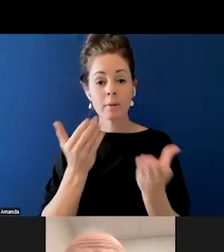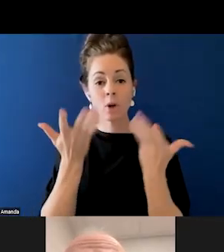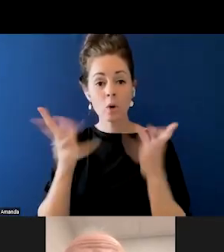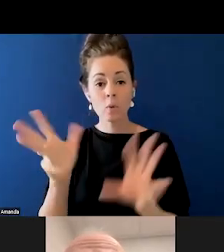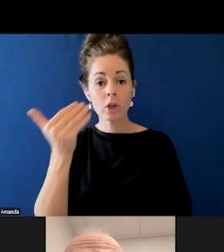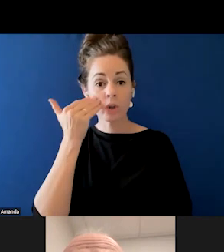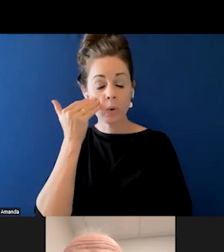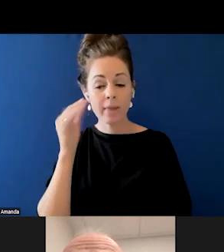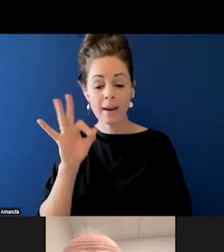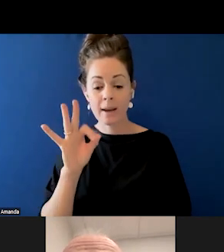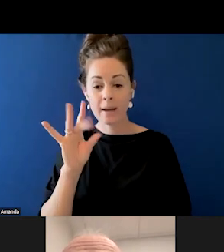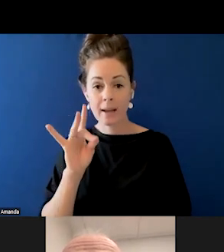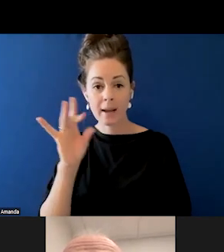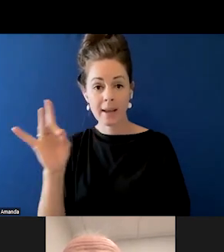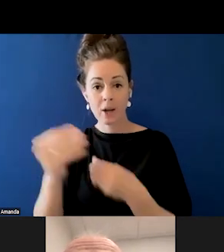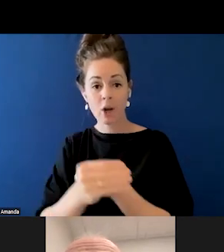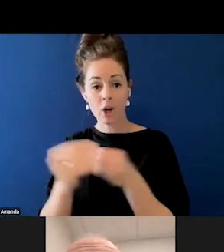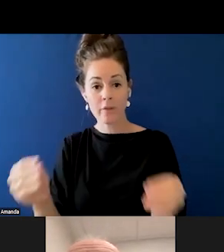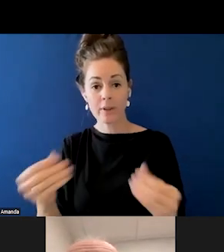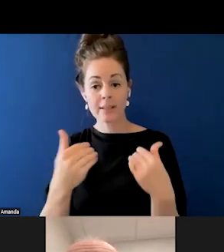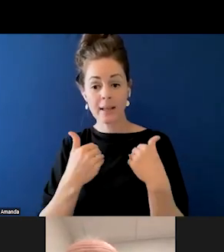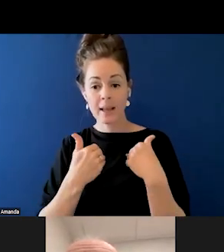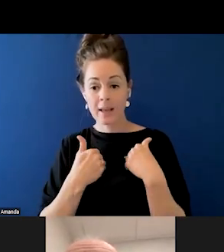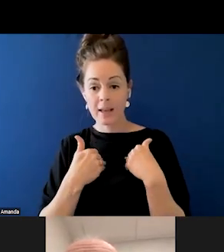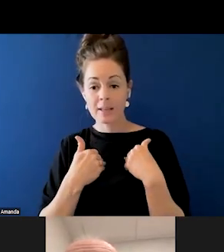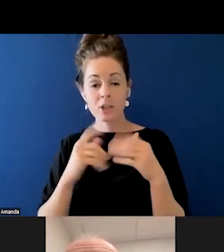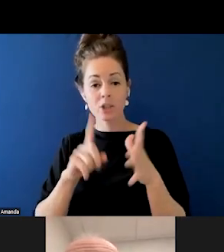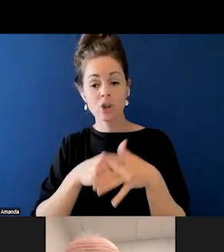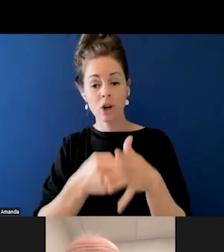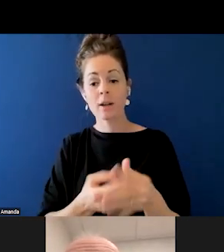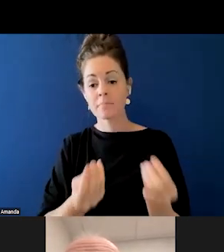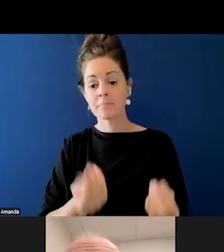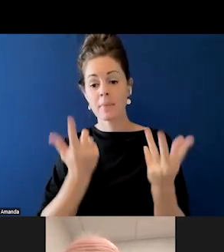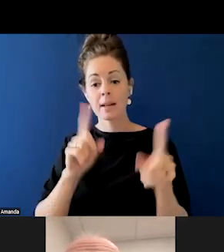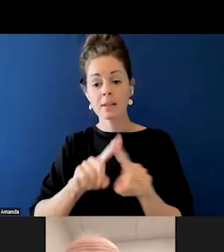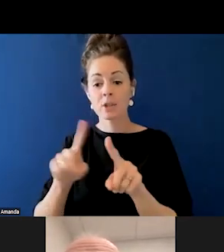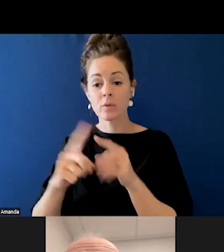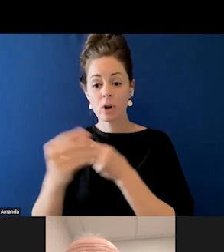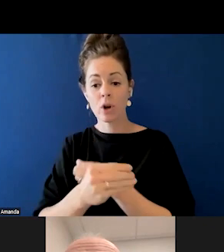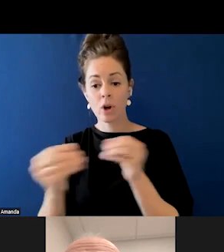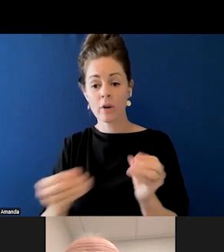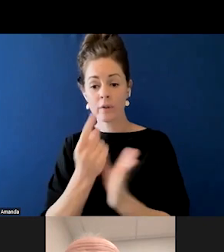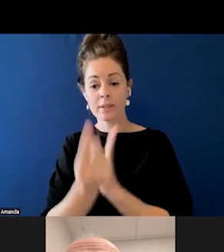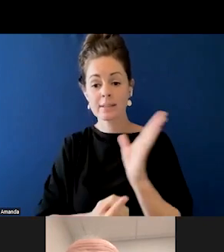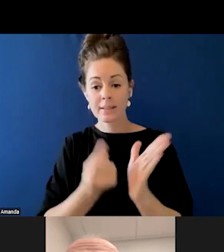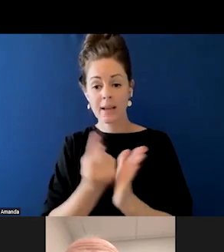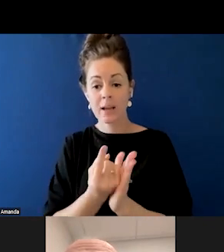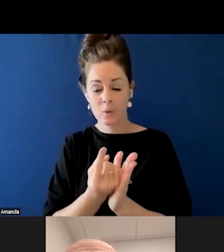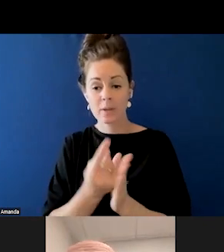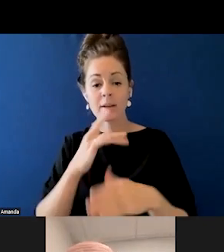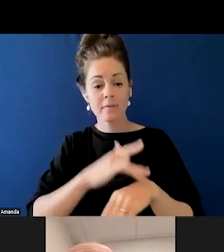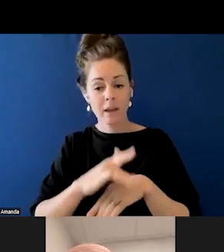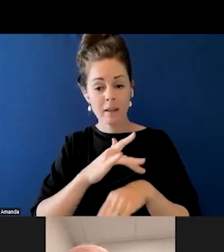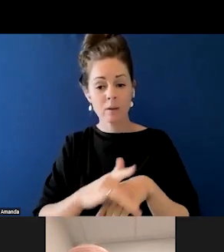the 988 office has launched a number of different office hours in order to be able to